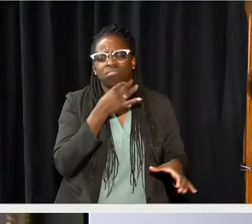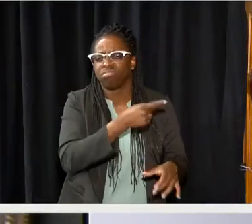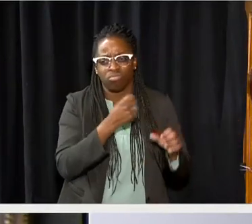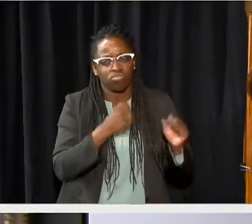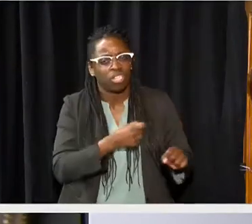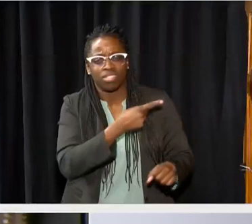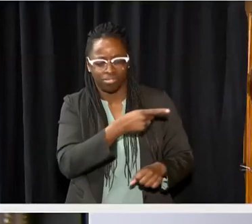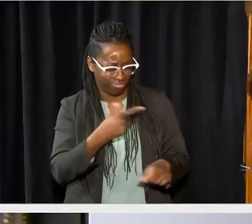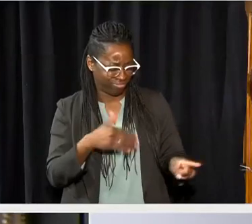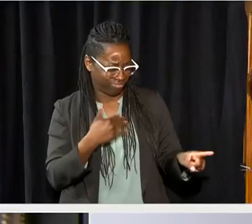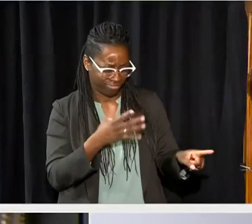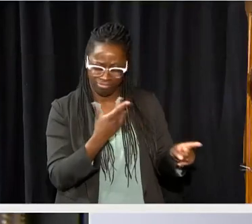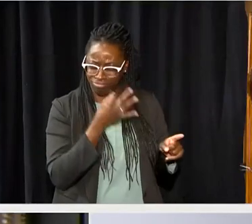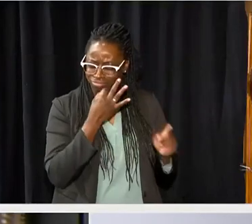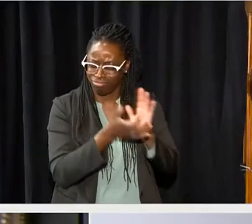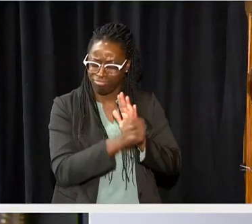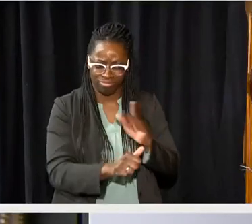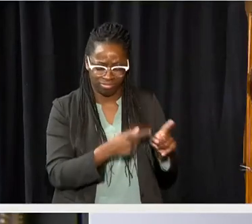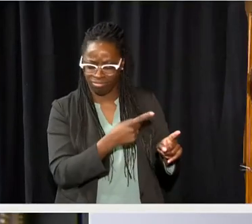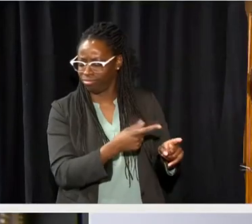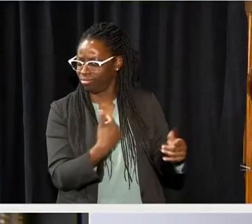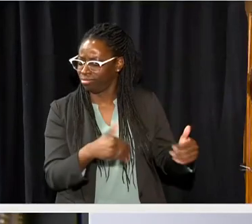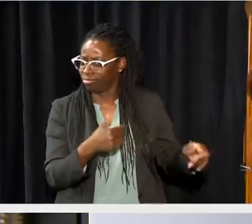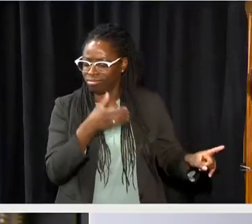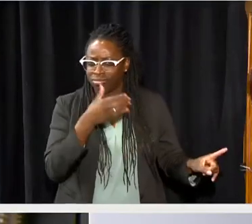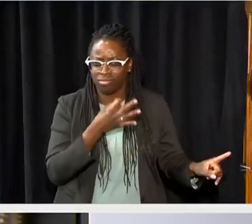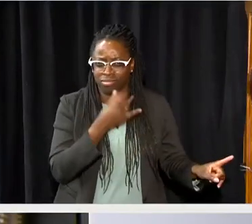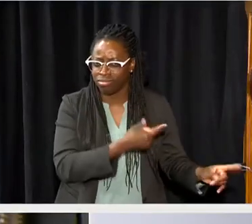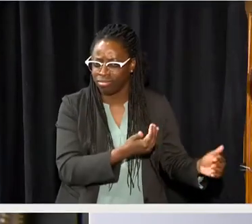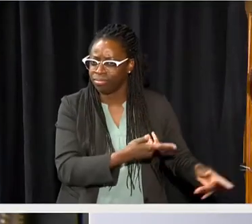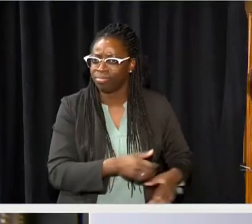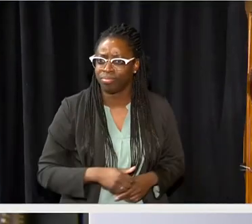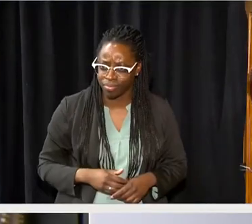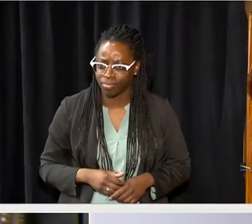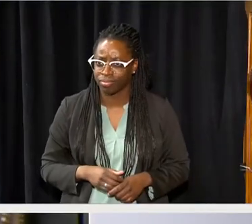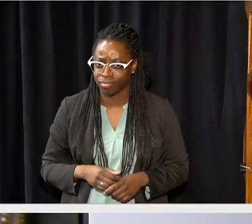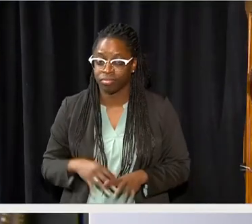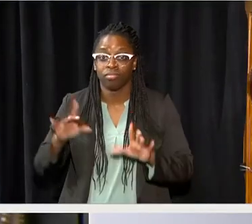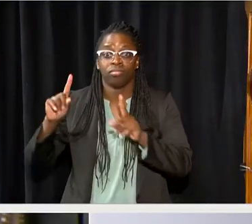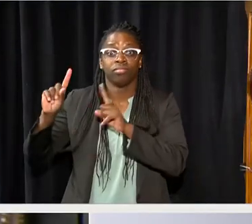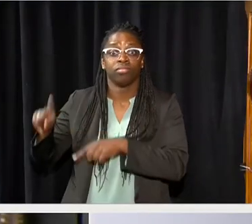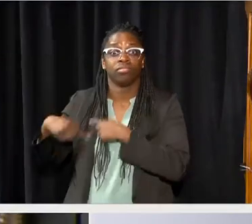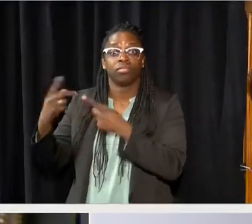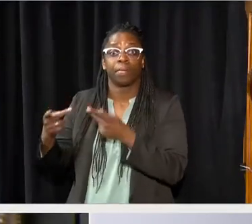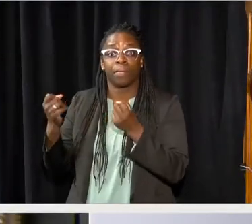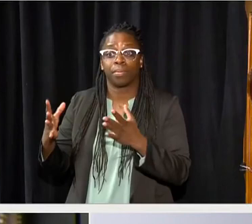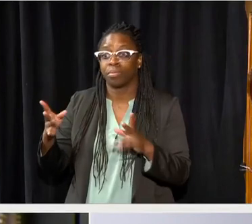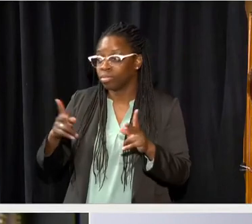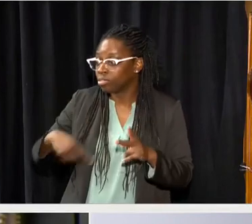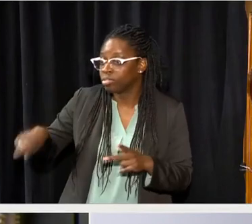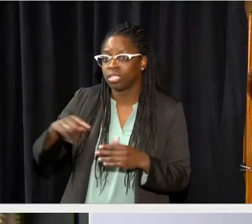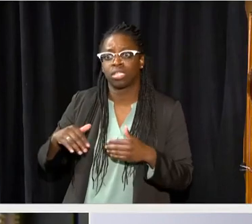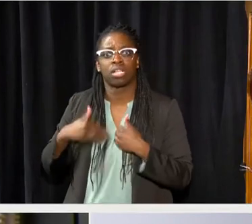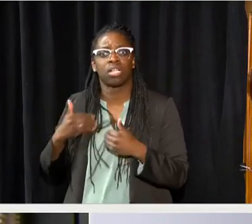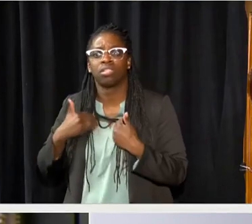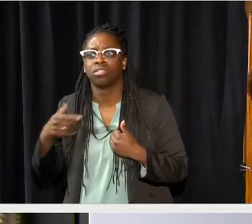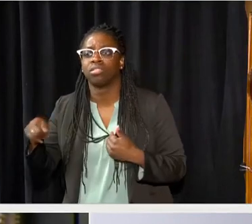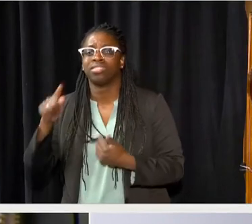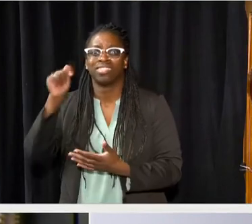this state. But for too long, too many children and teens haven't felt